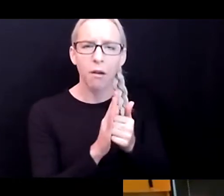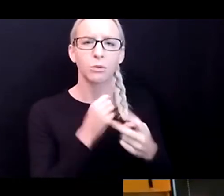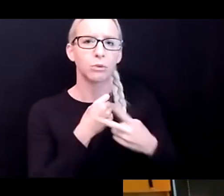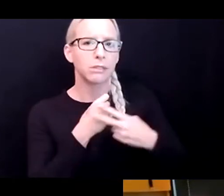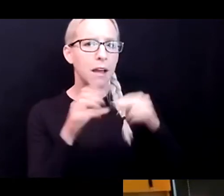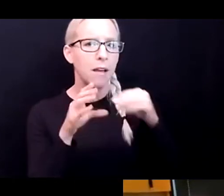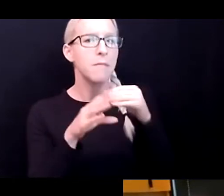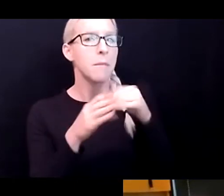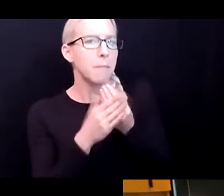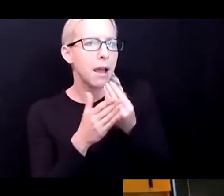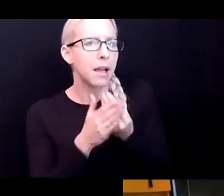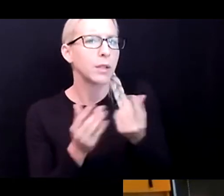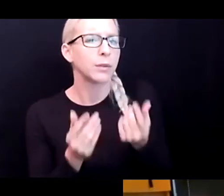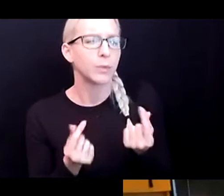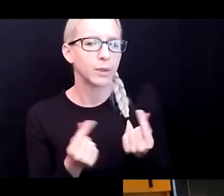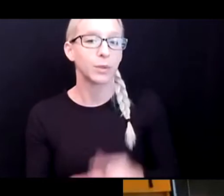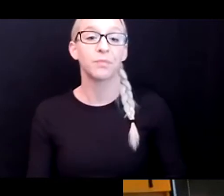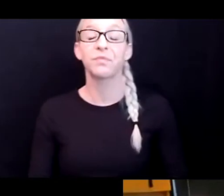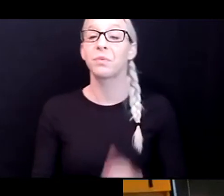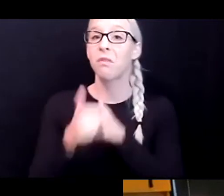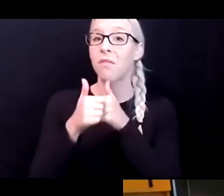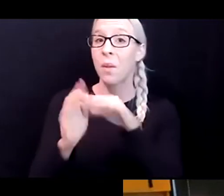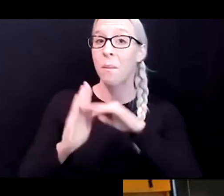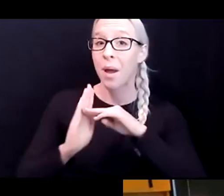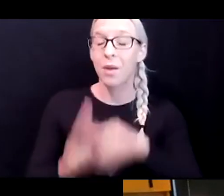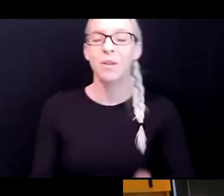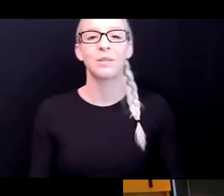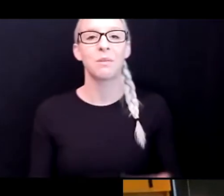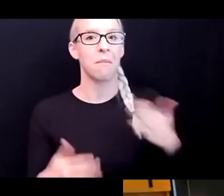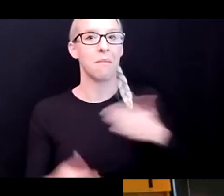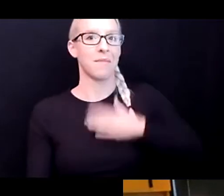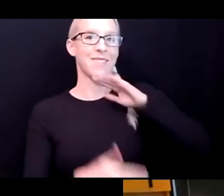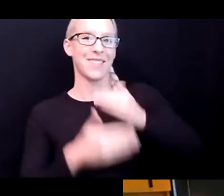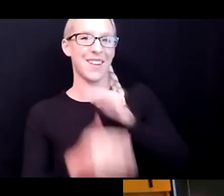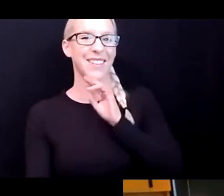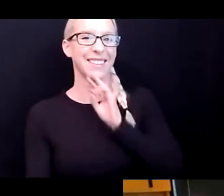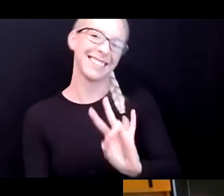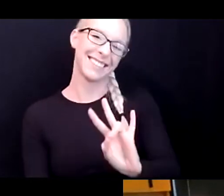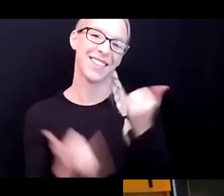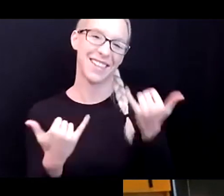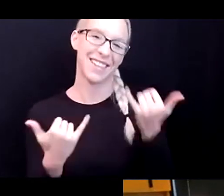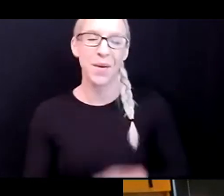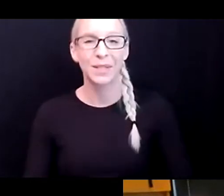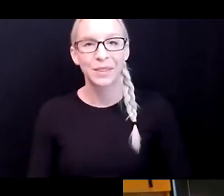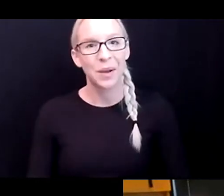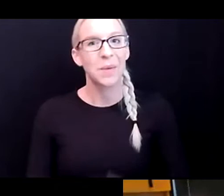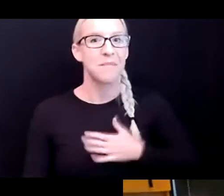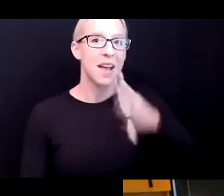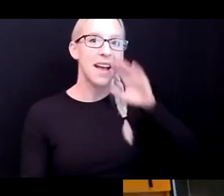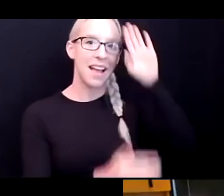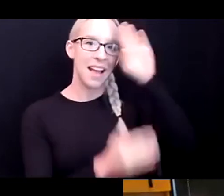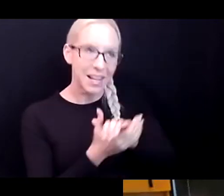We are following the Gen model. So far, May's only 7. So thankfully, my husband and I are covering all of